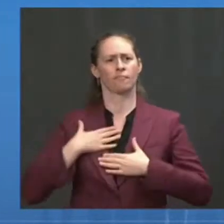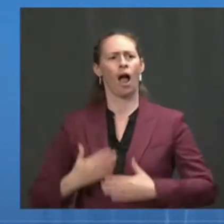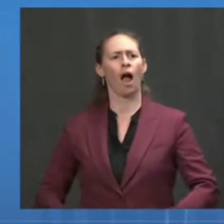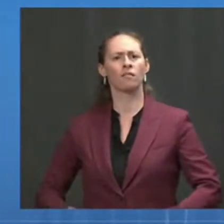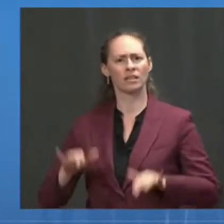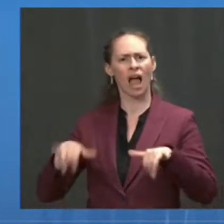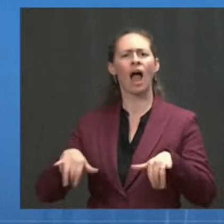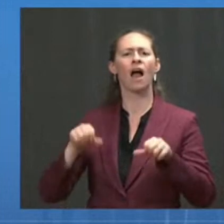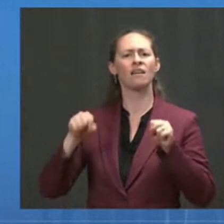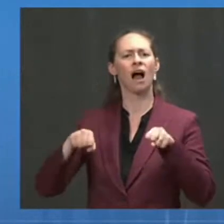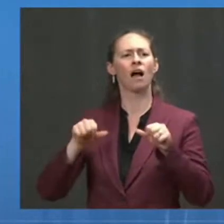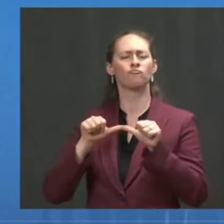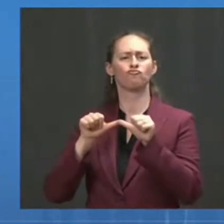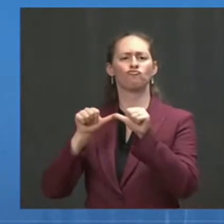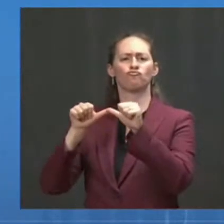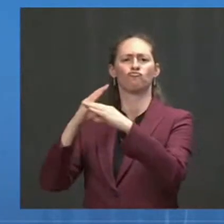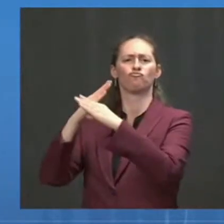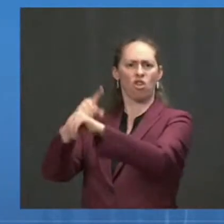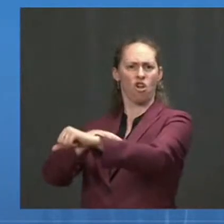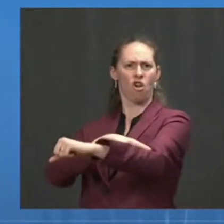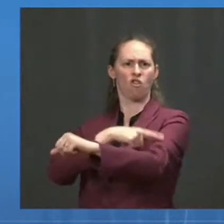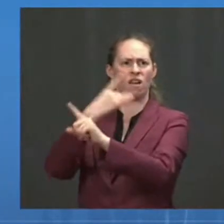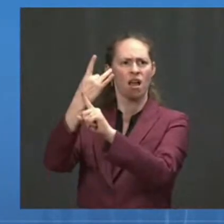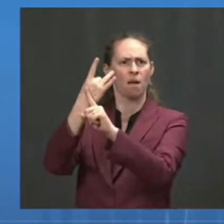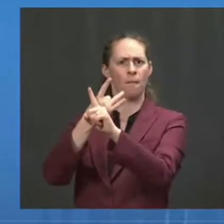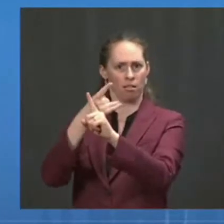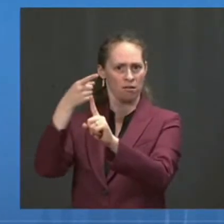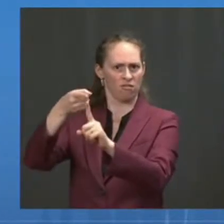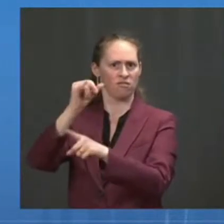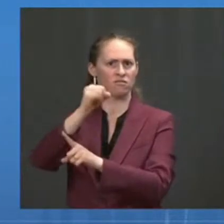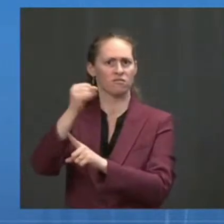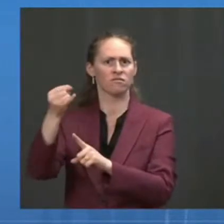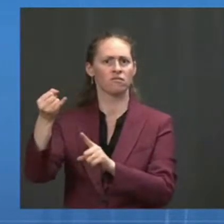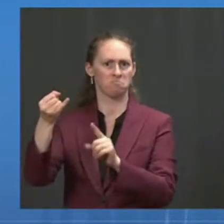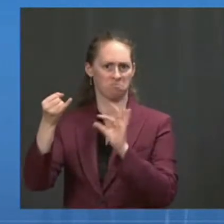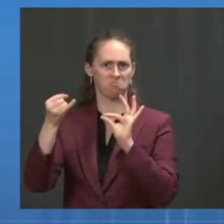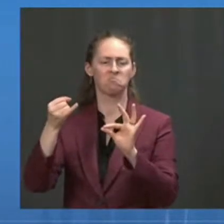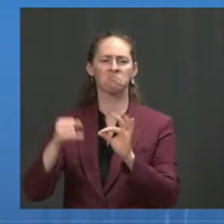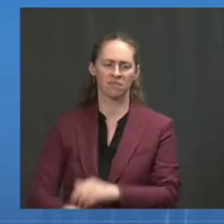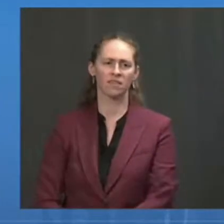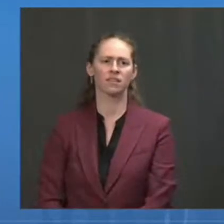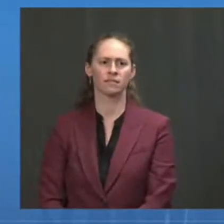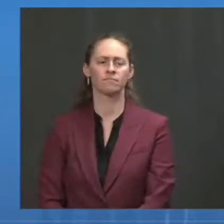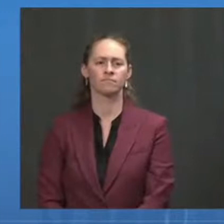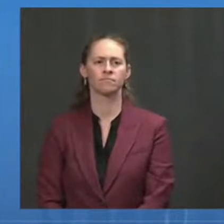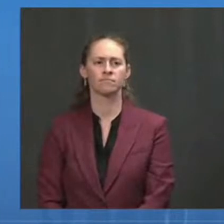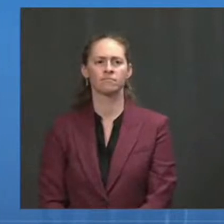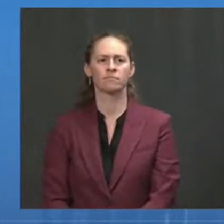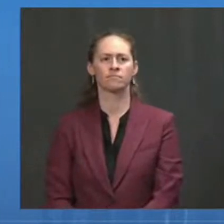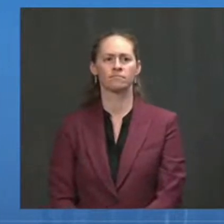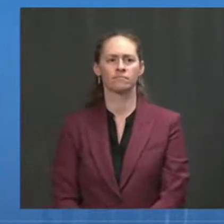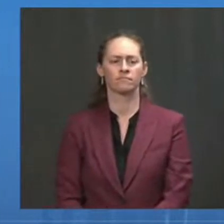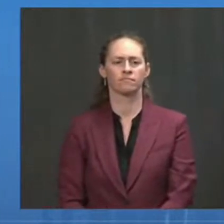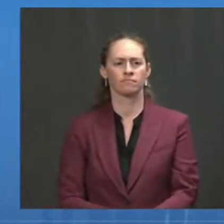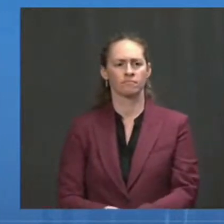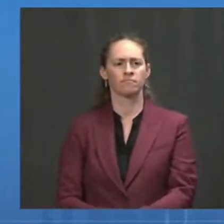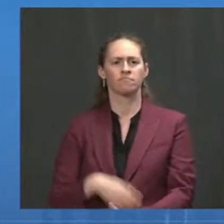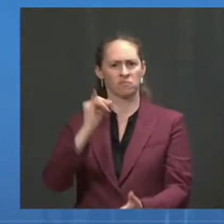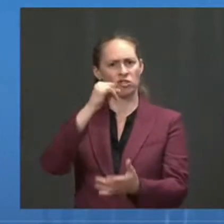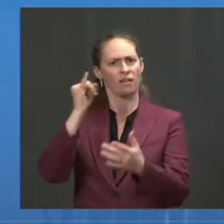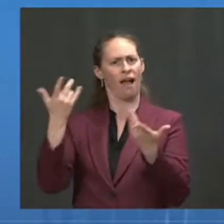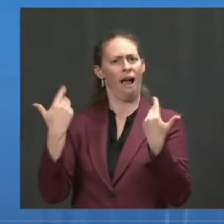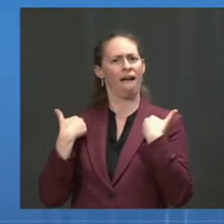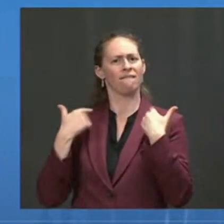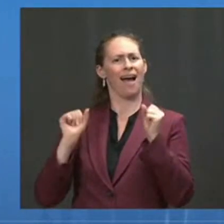to show the effectiveness of J&J from this challenging epidemiological setting of Delta, particularly